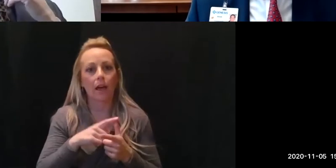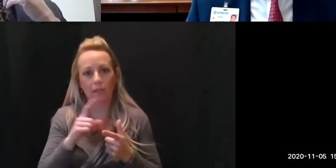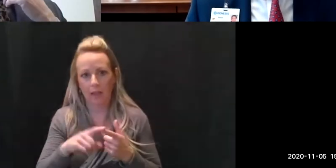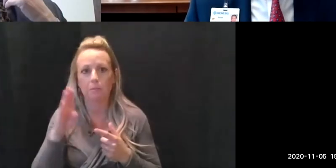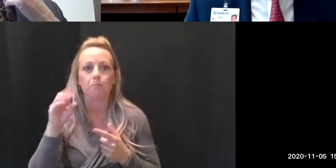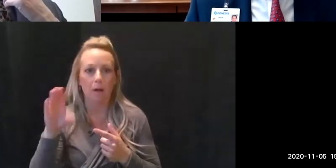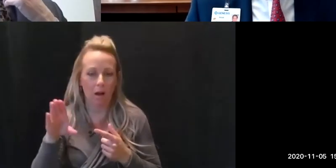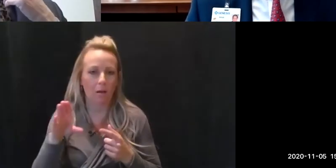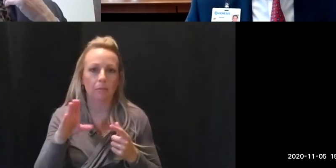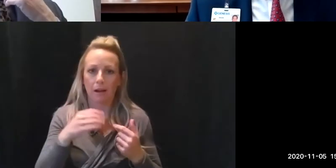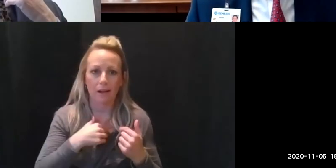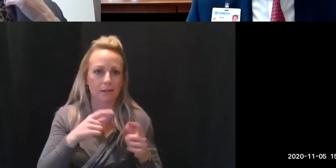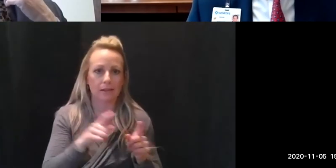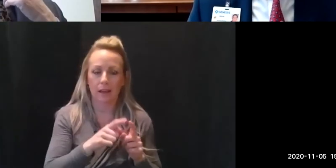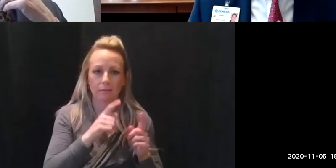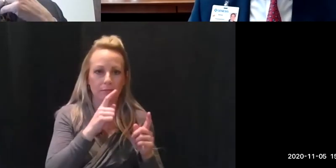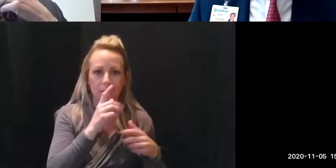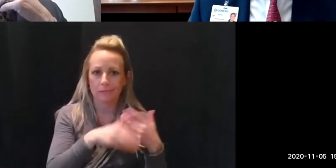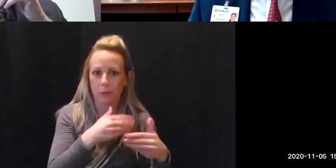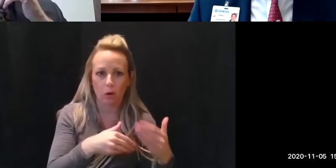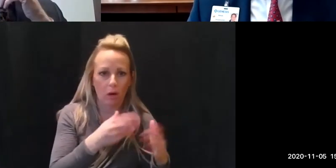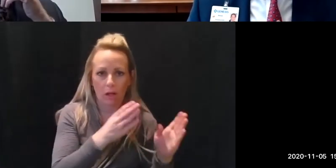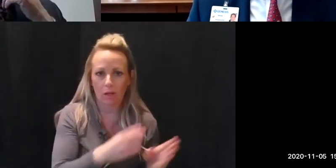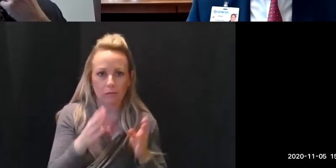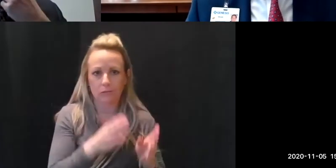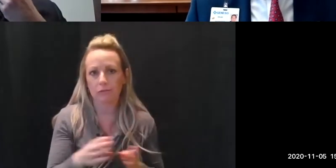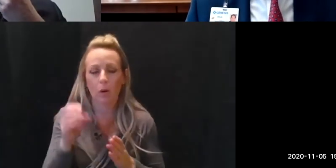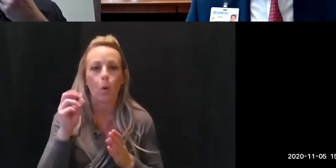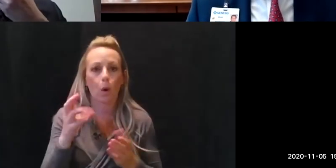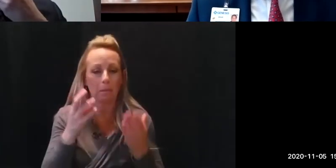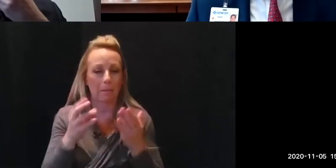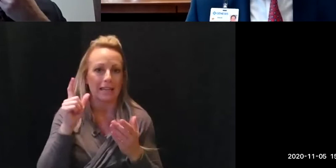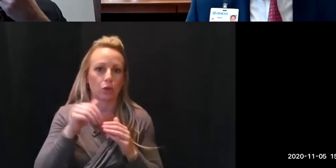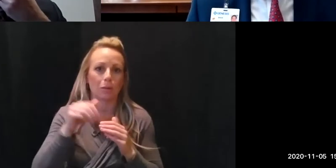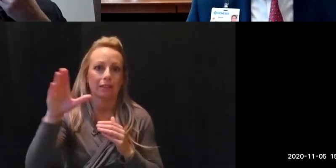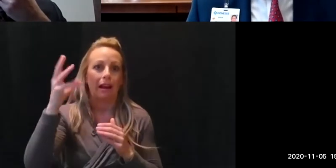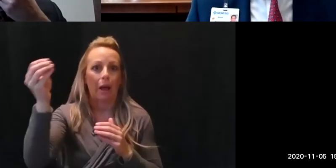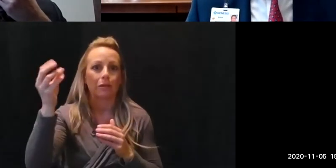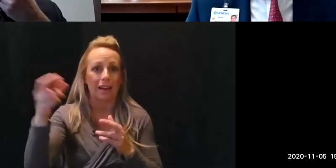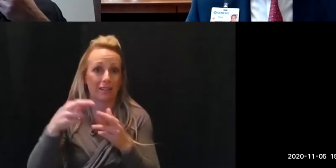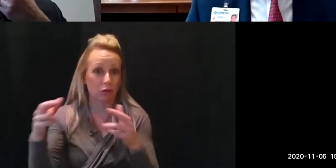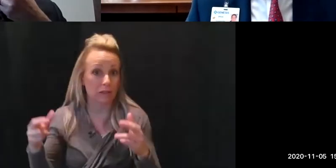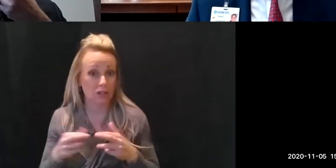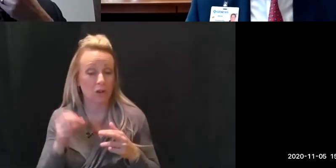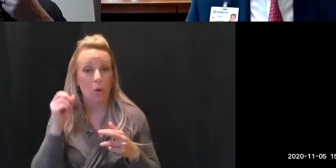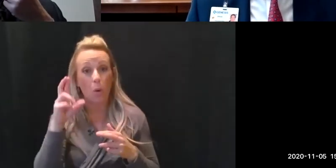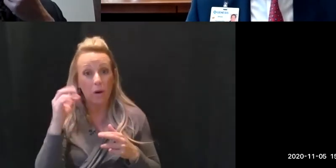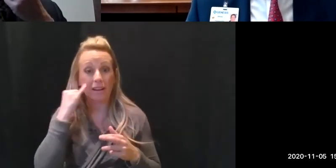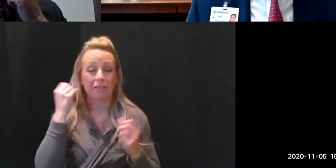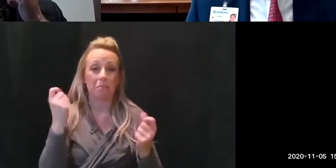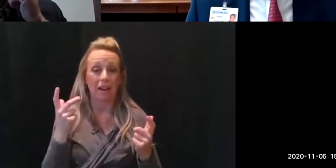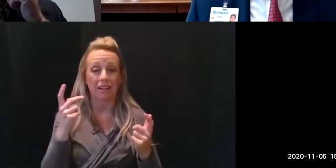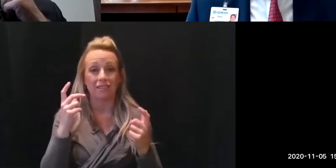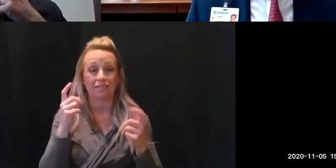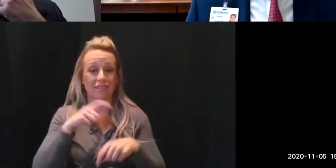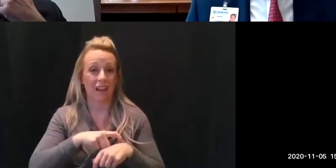with us, or we look and see whether that patient needs to go outside of the region, or in many cases, if we know we're going to have a transfer out